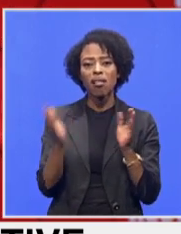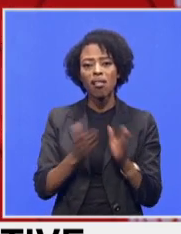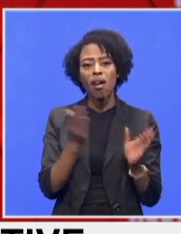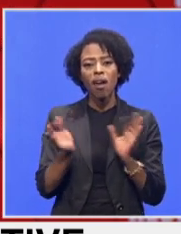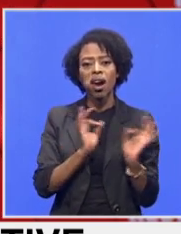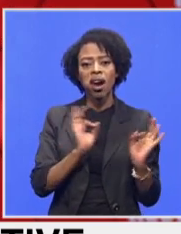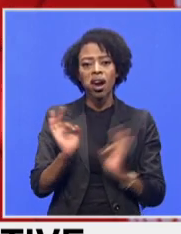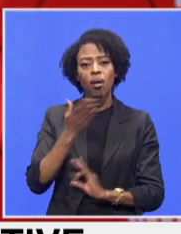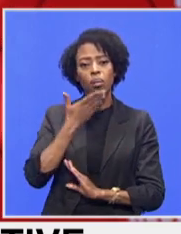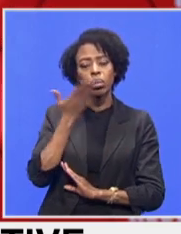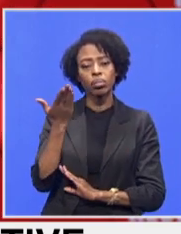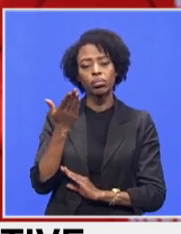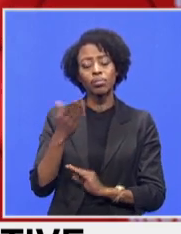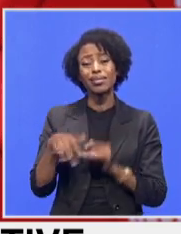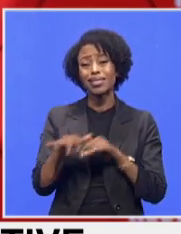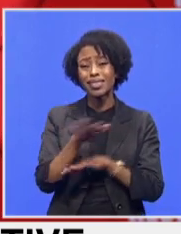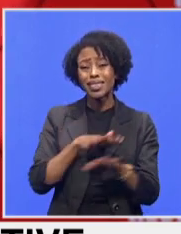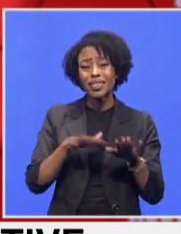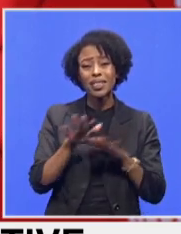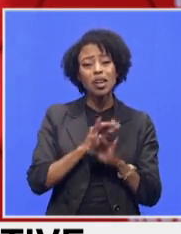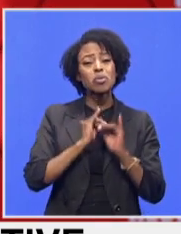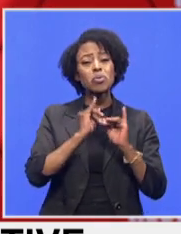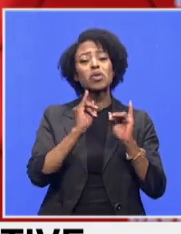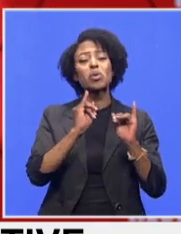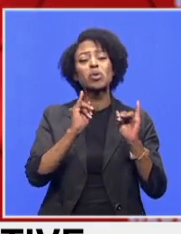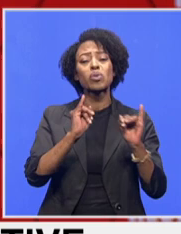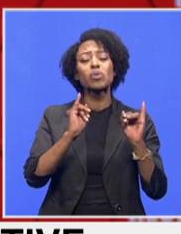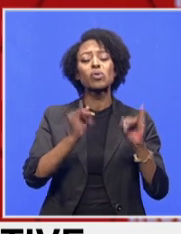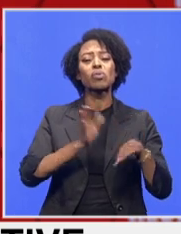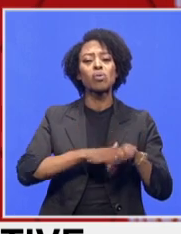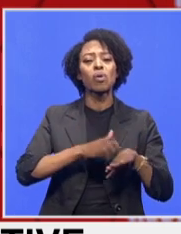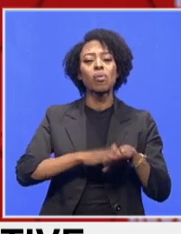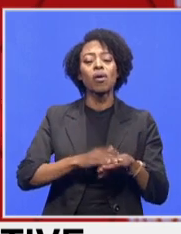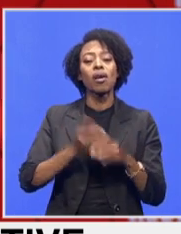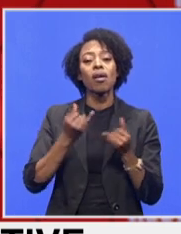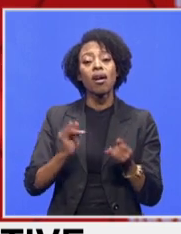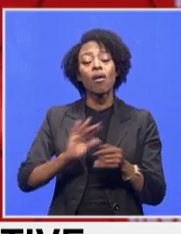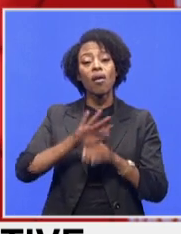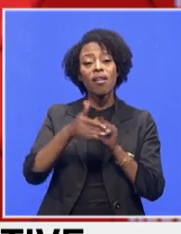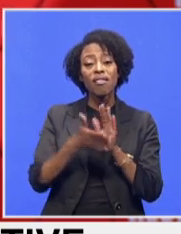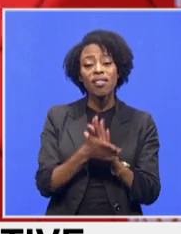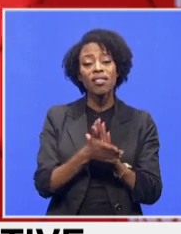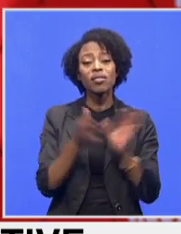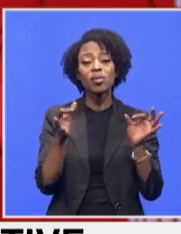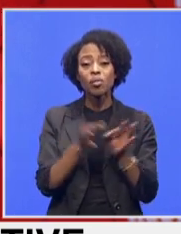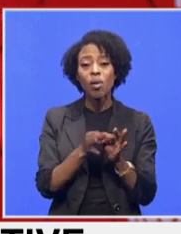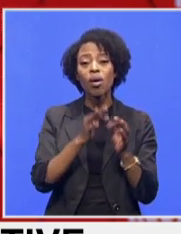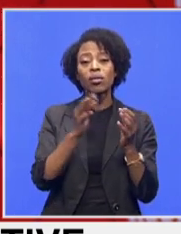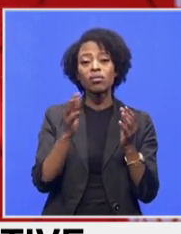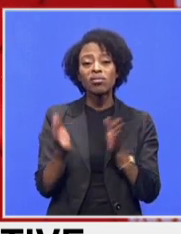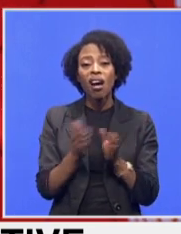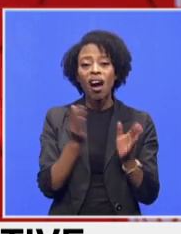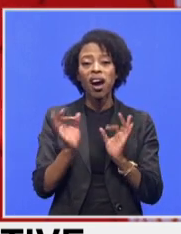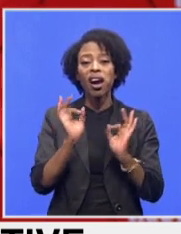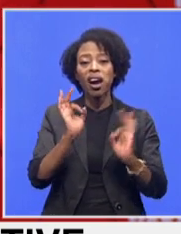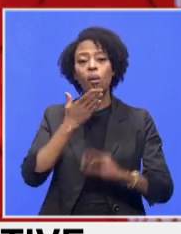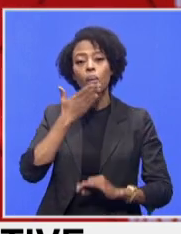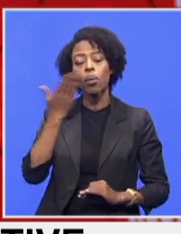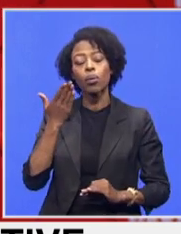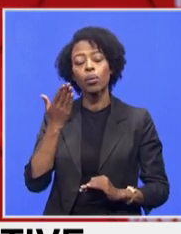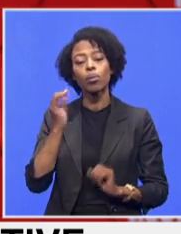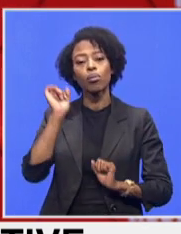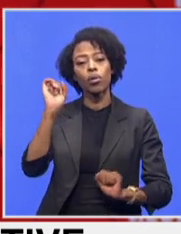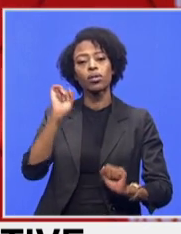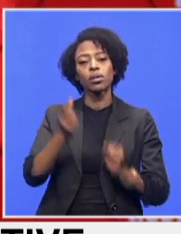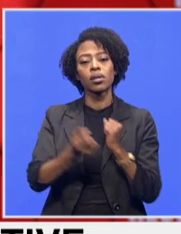But unfortunately, the situation is getting worse with all of those small, uncoordinated national protest